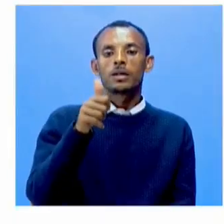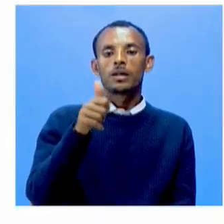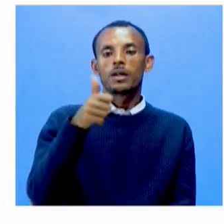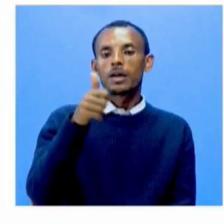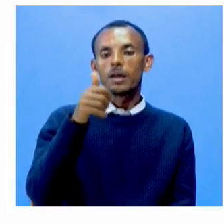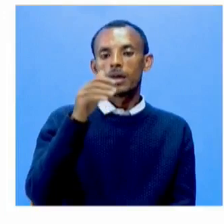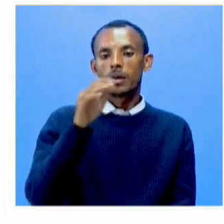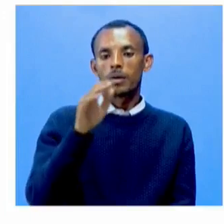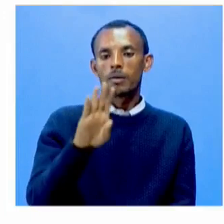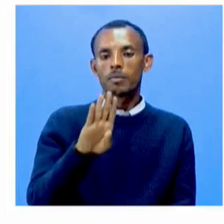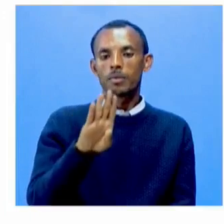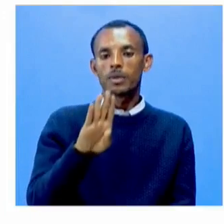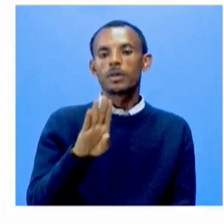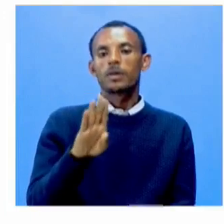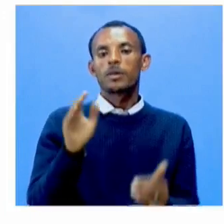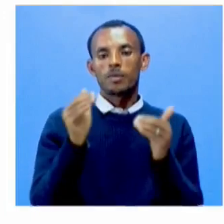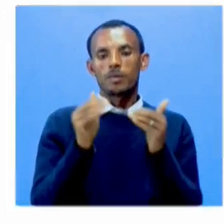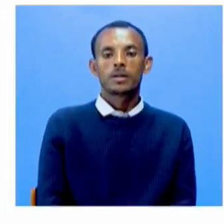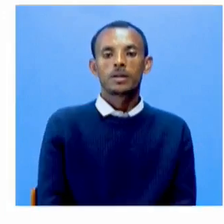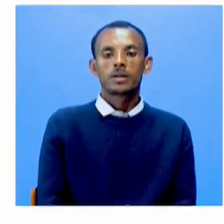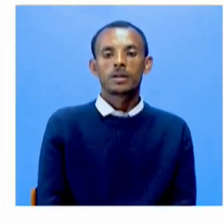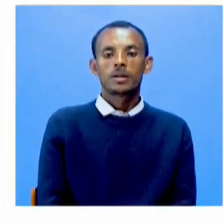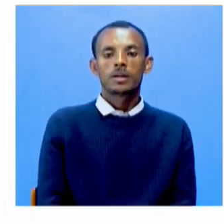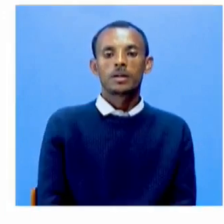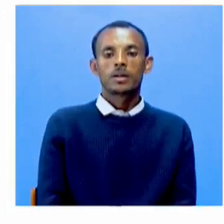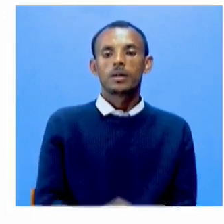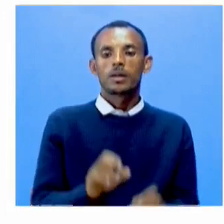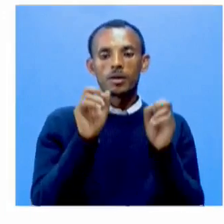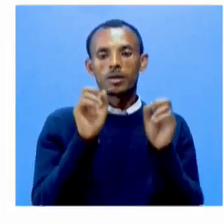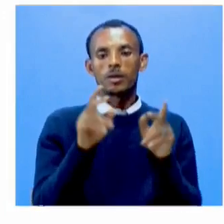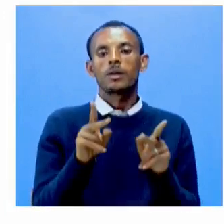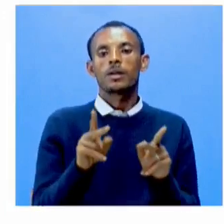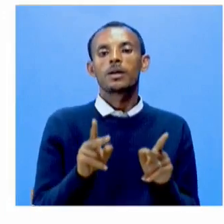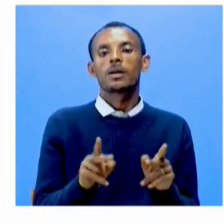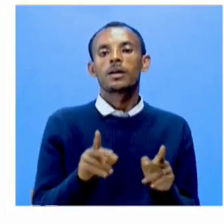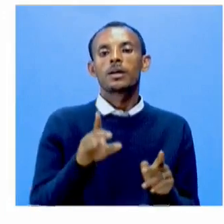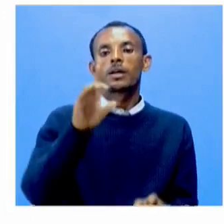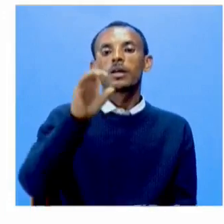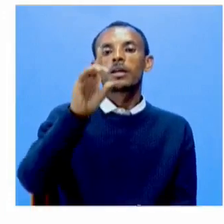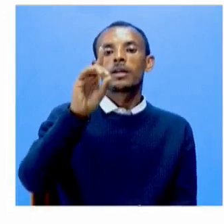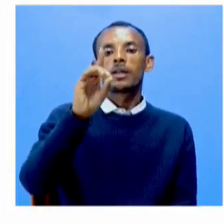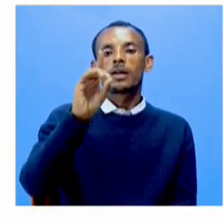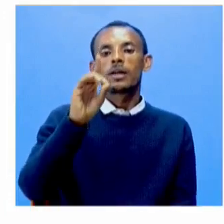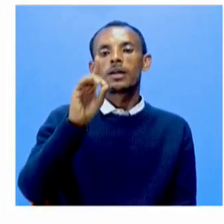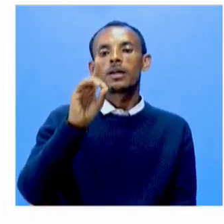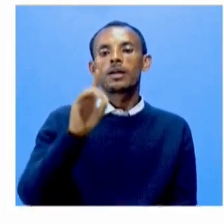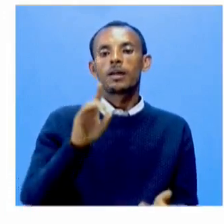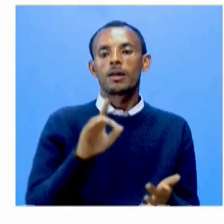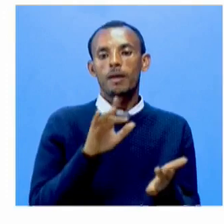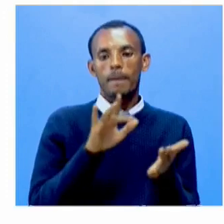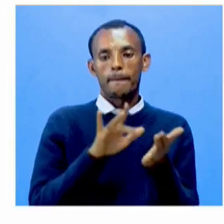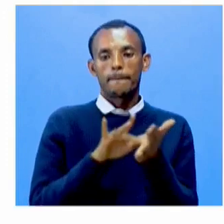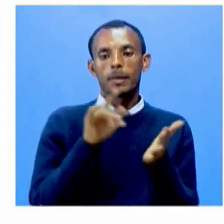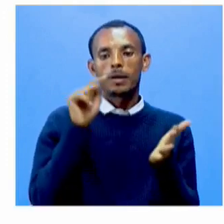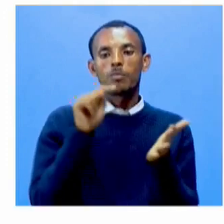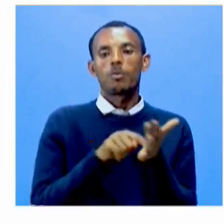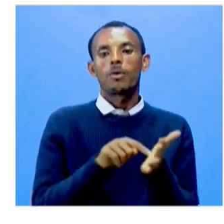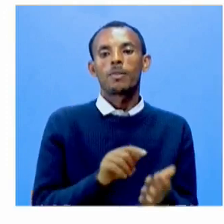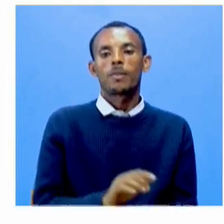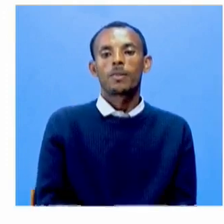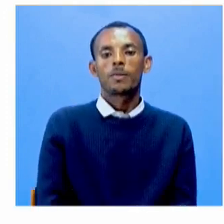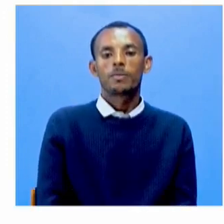AB is congruent to AC. Okay, again, D is the midpoint here. D is the